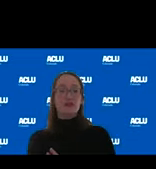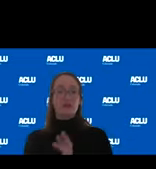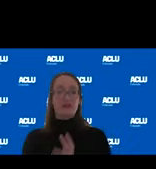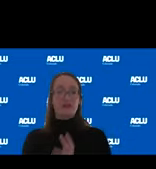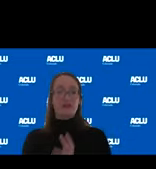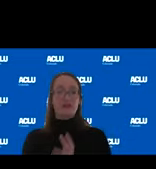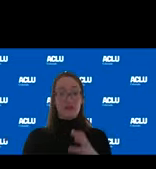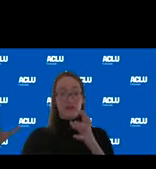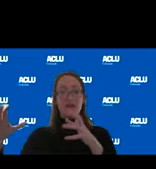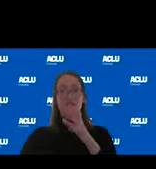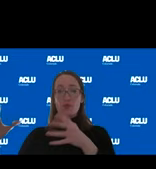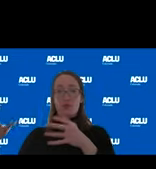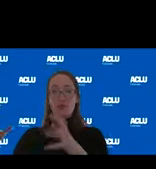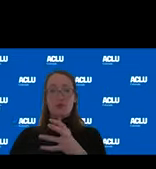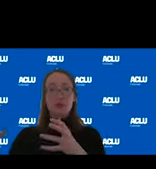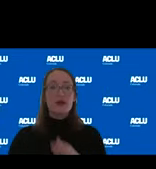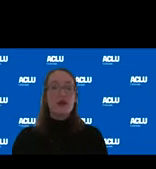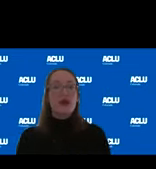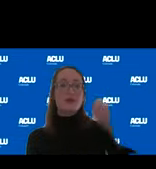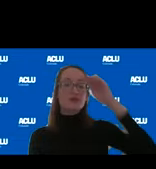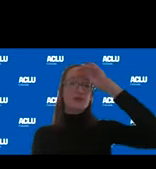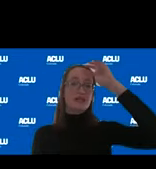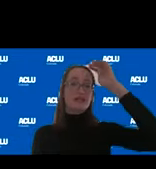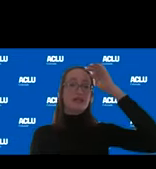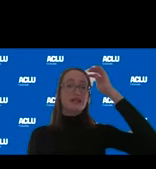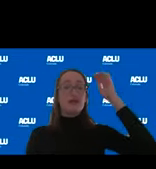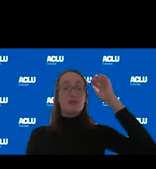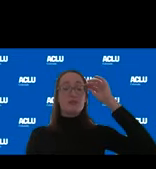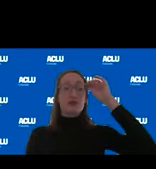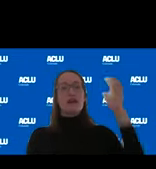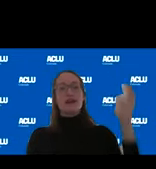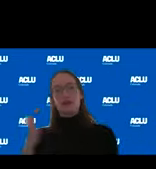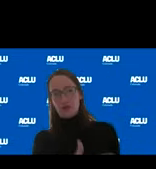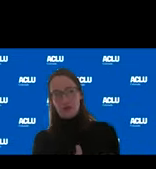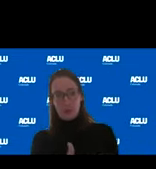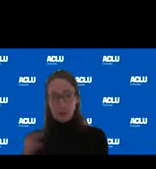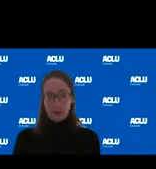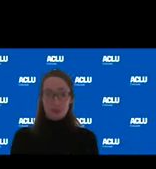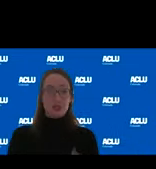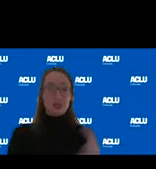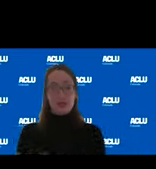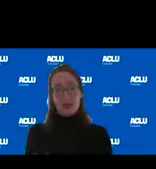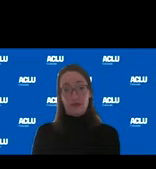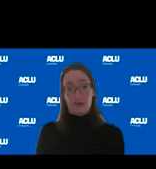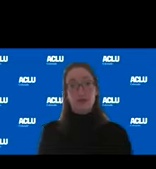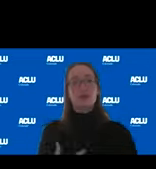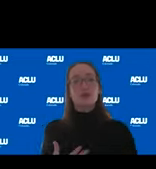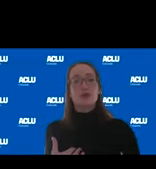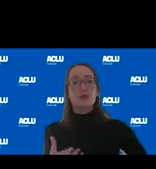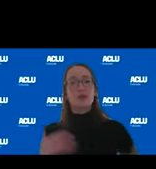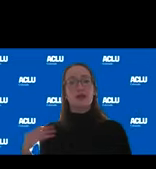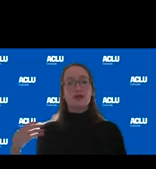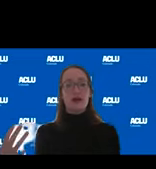the group of more of that vulnerable group. So we're gonna need people who are not in those vulnerable poll groups, generally younger folks,